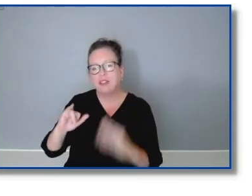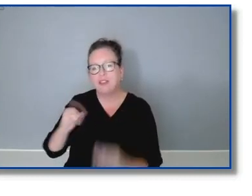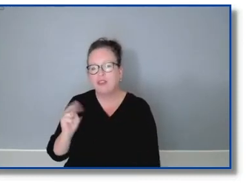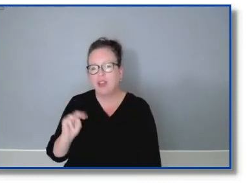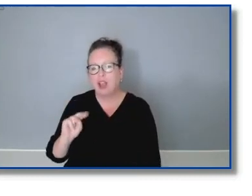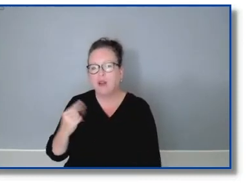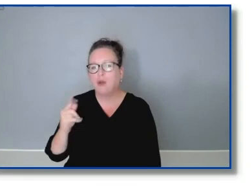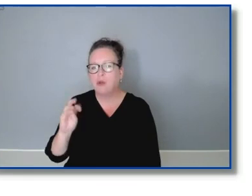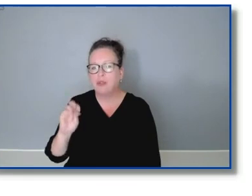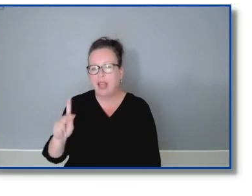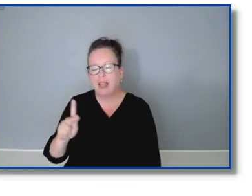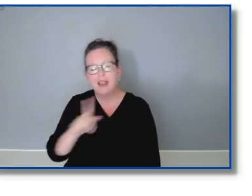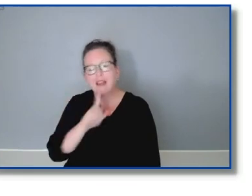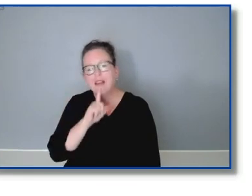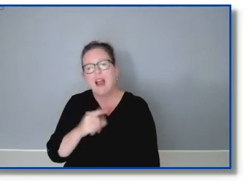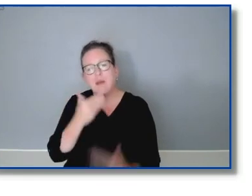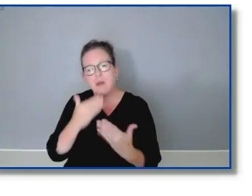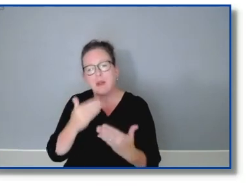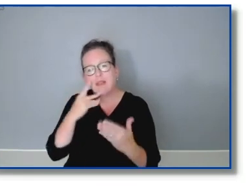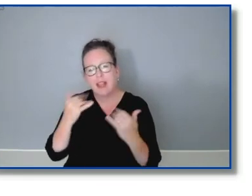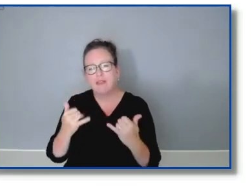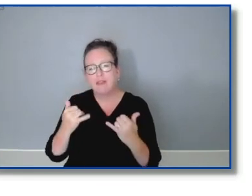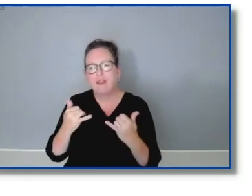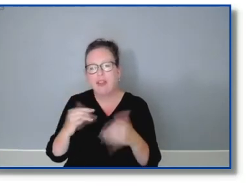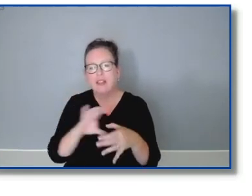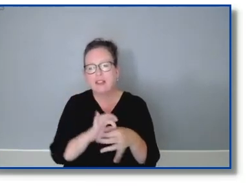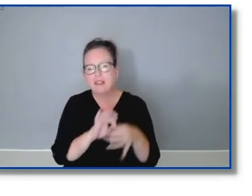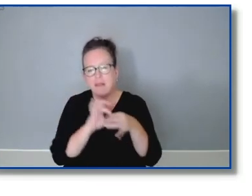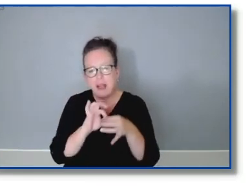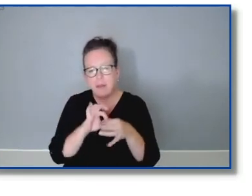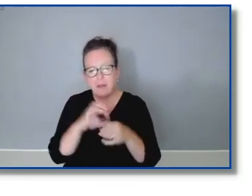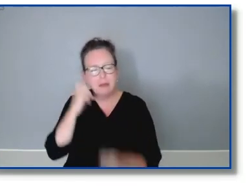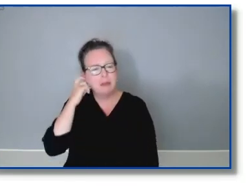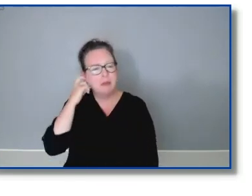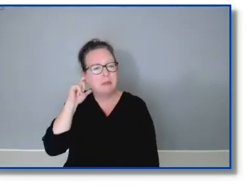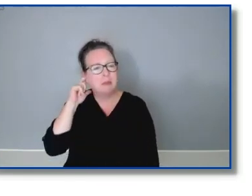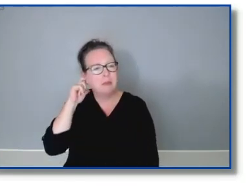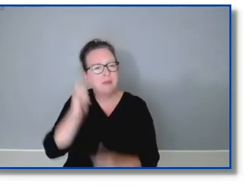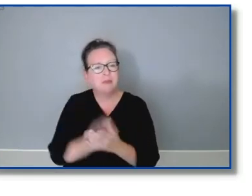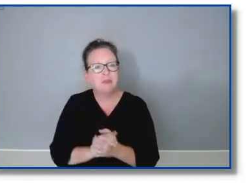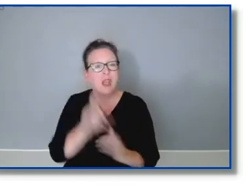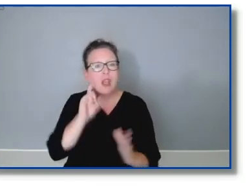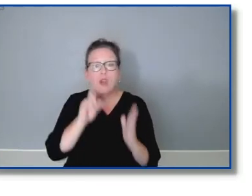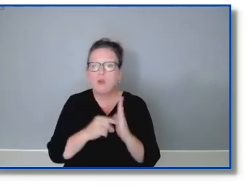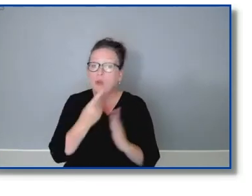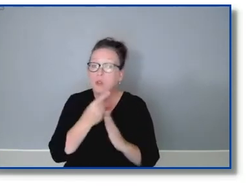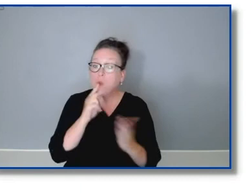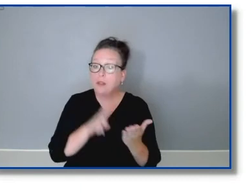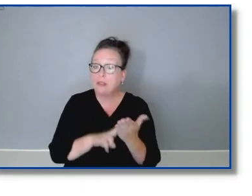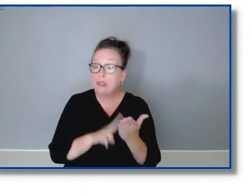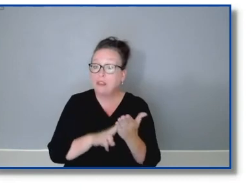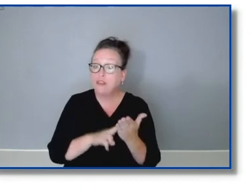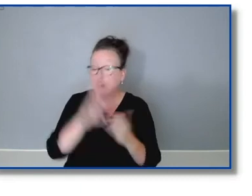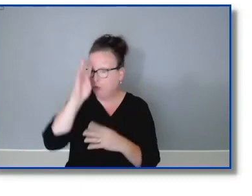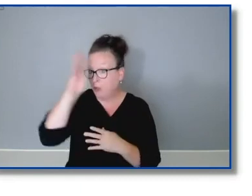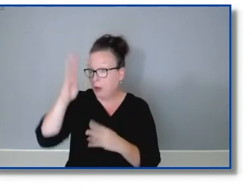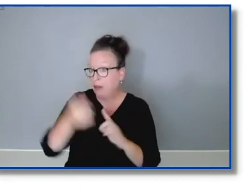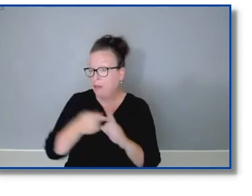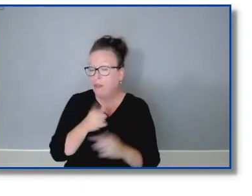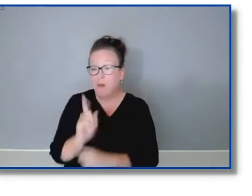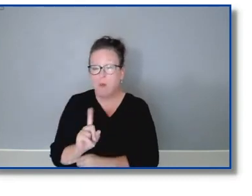this collaboration. One of the signatures was created by collecting